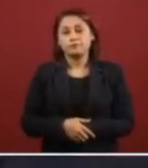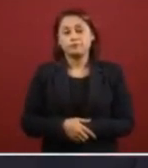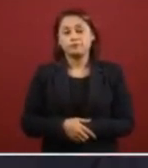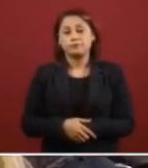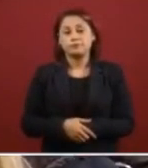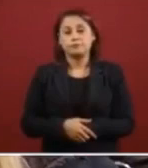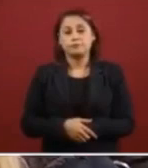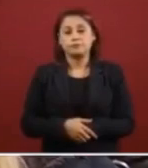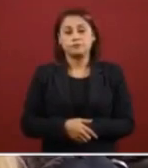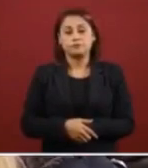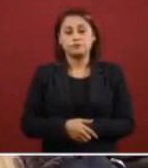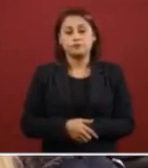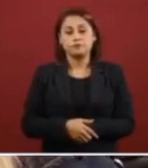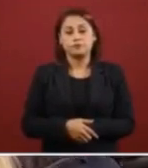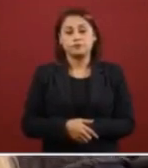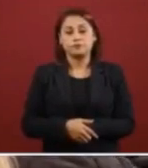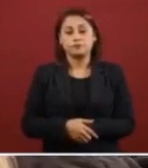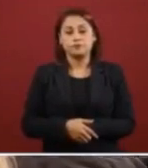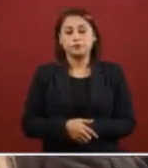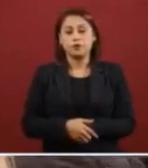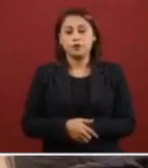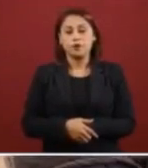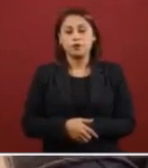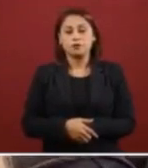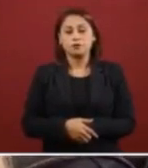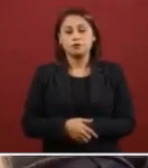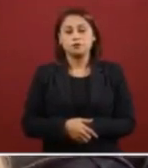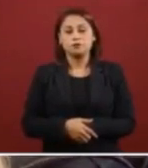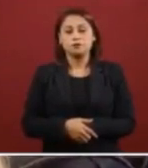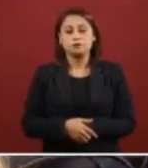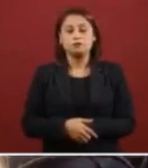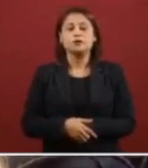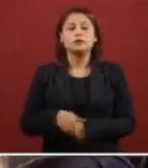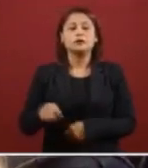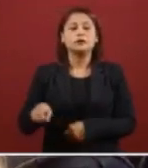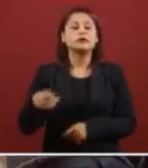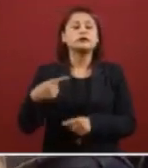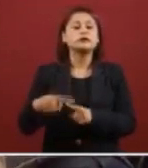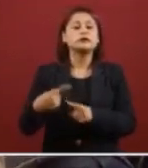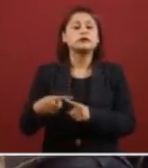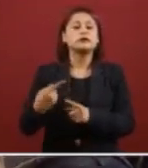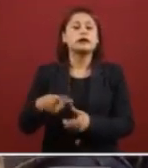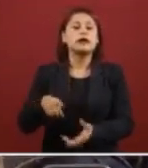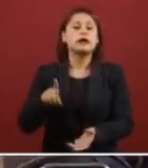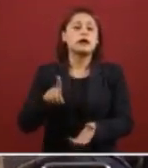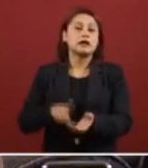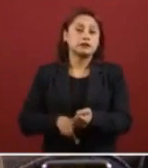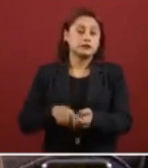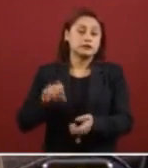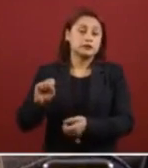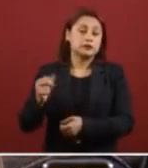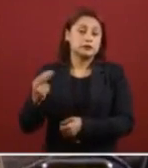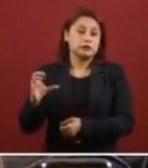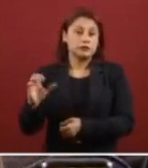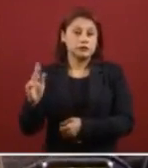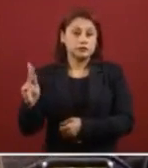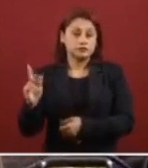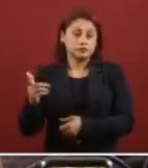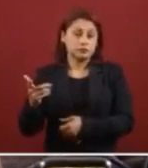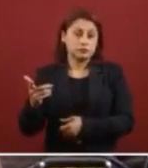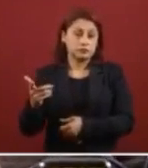And the one who takes care of el manejo en Hacienda, the management of Hacienda,